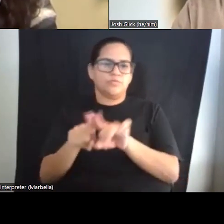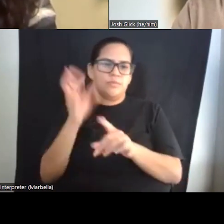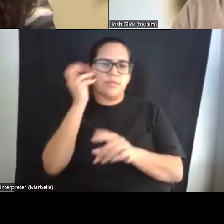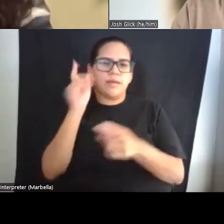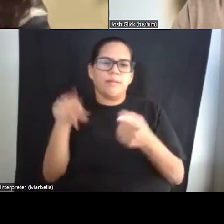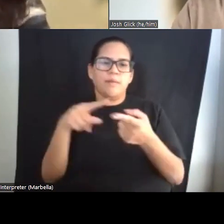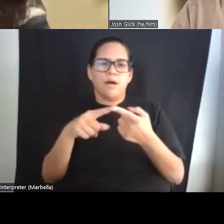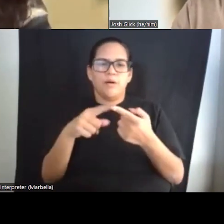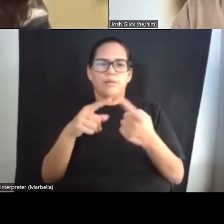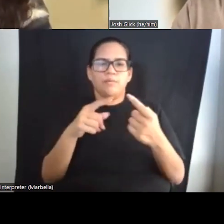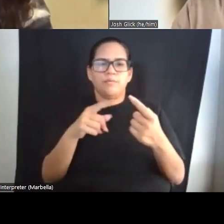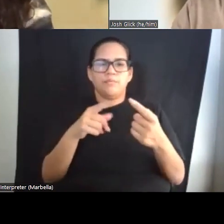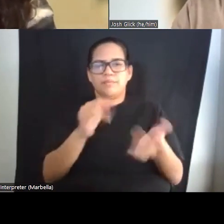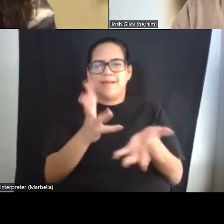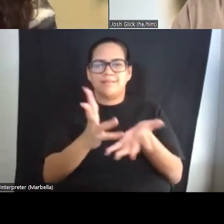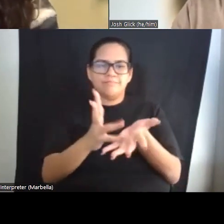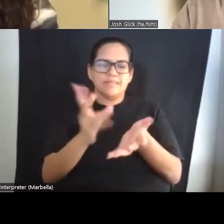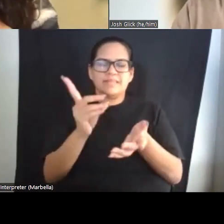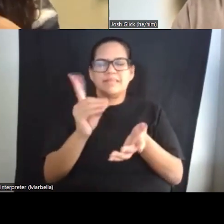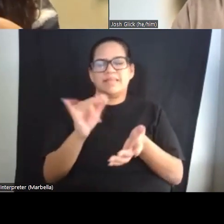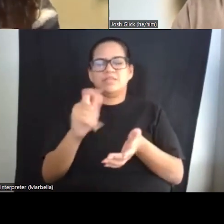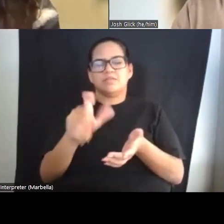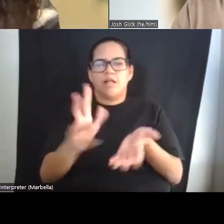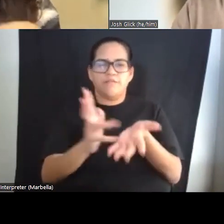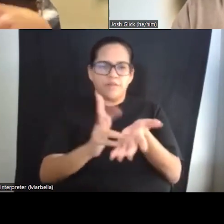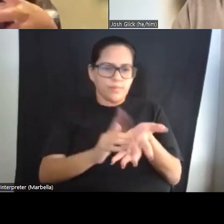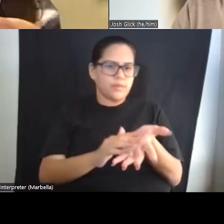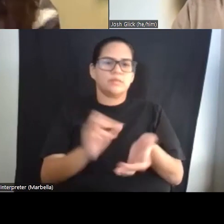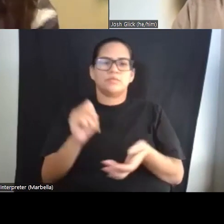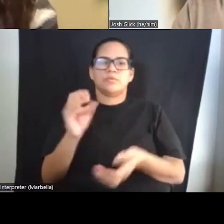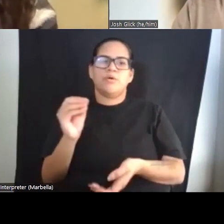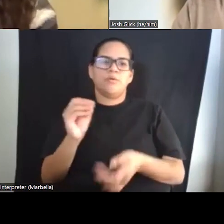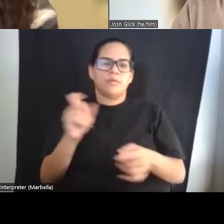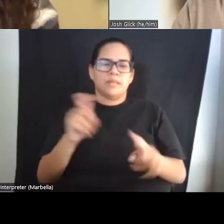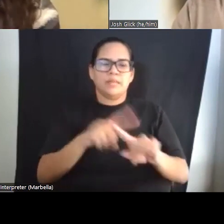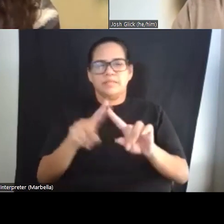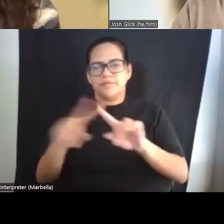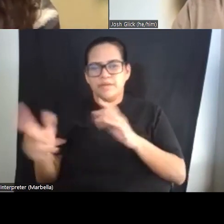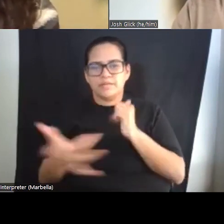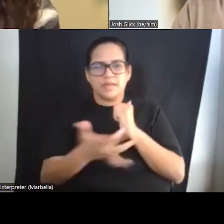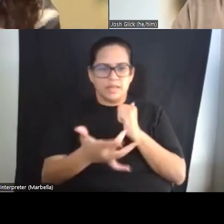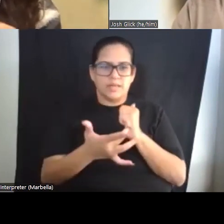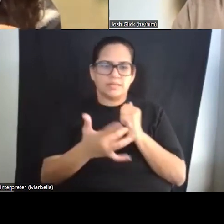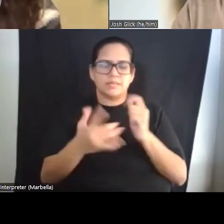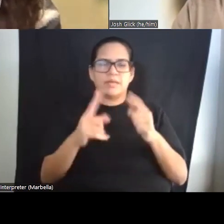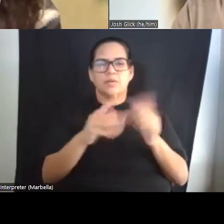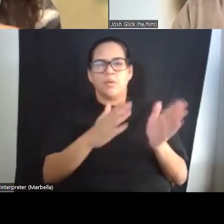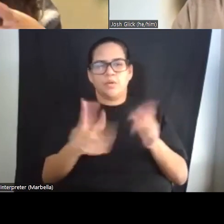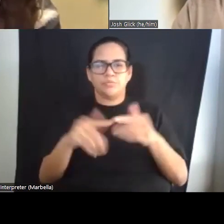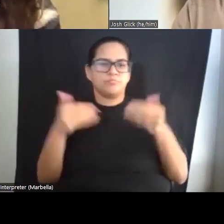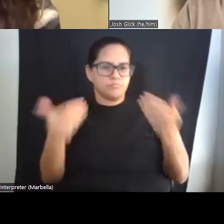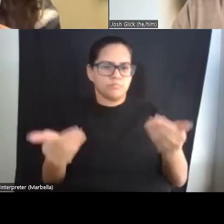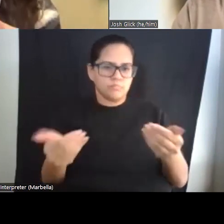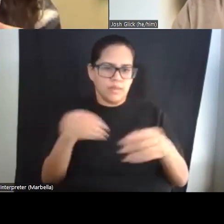about digital fingerprints. So we are going to need different techniques in order to move forward in